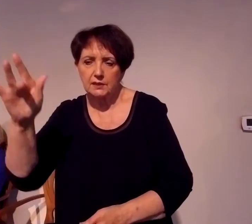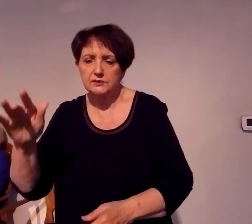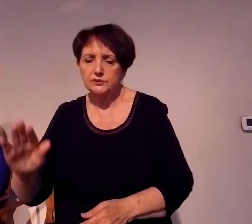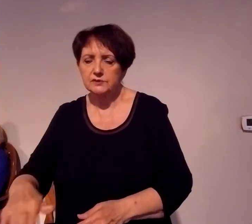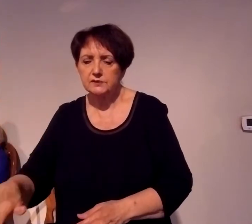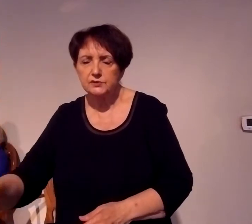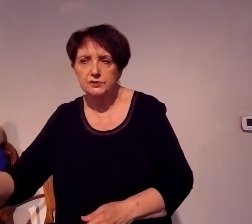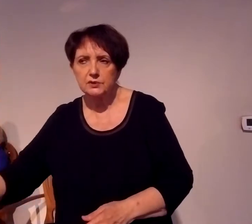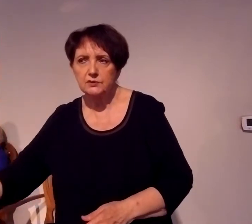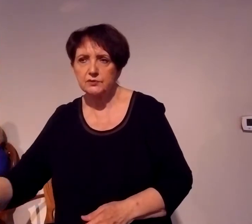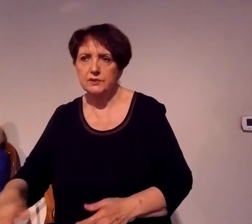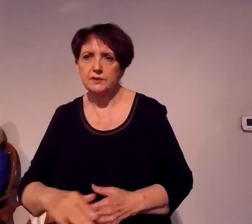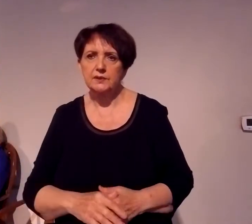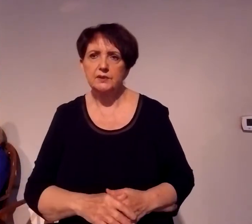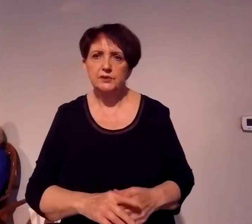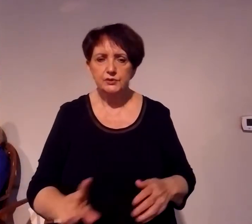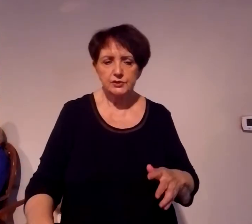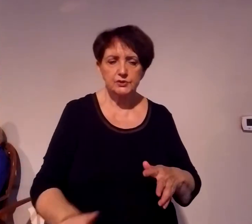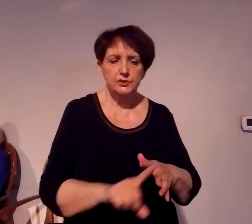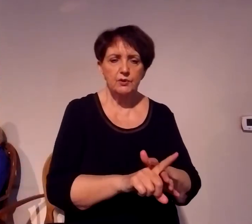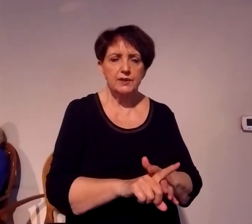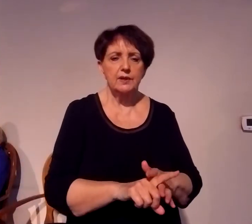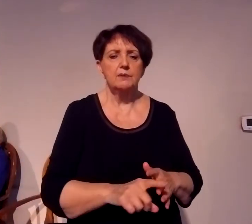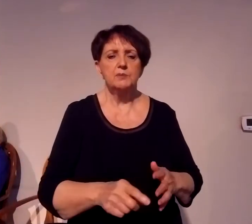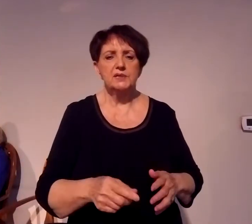in holistic education and health.